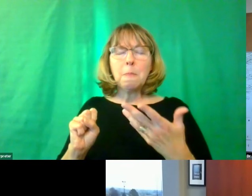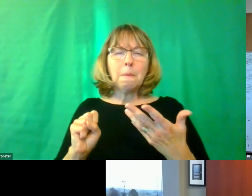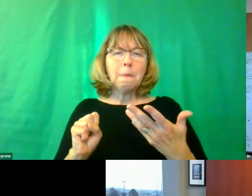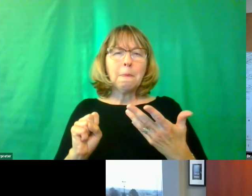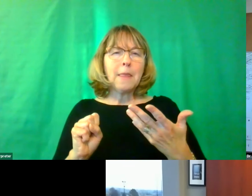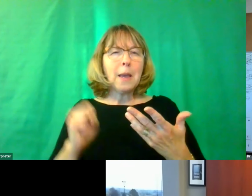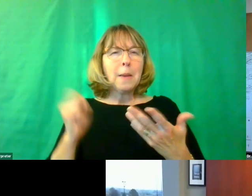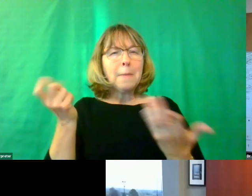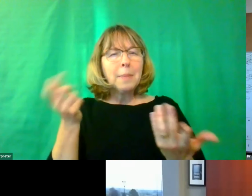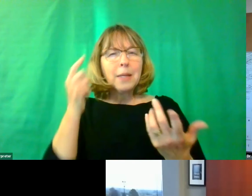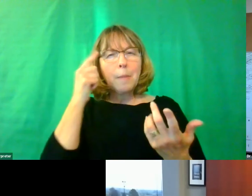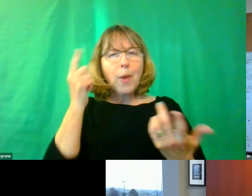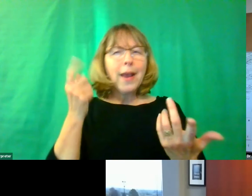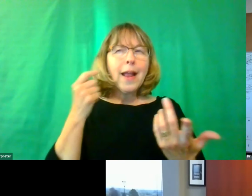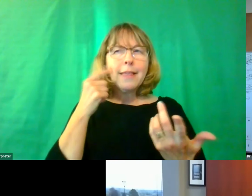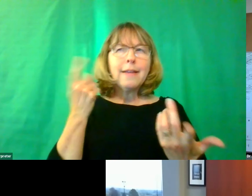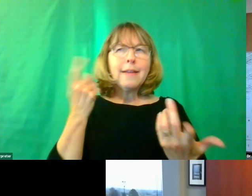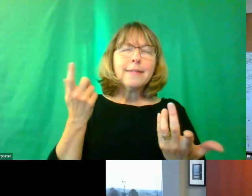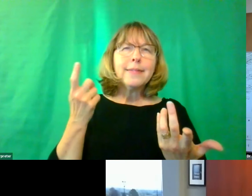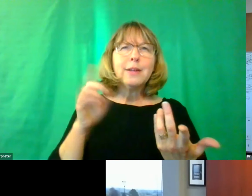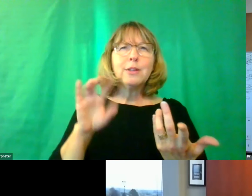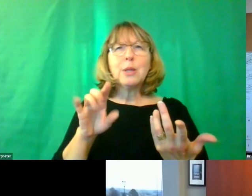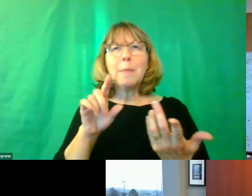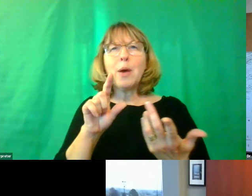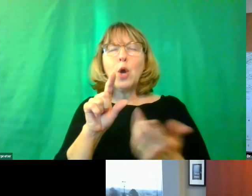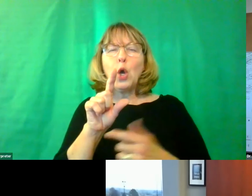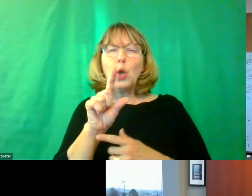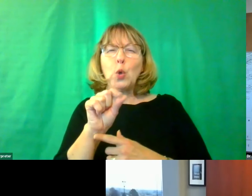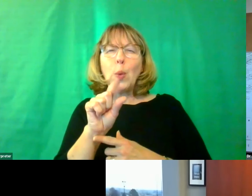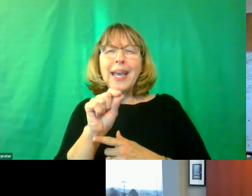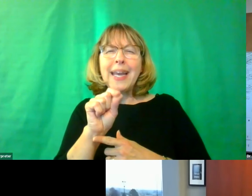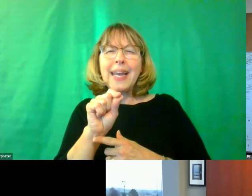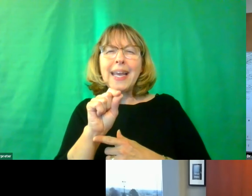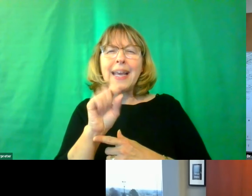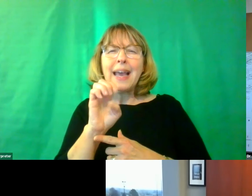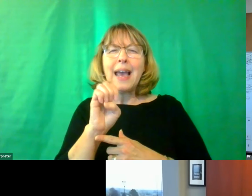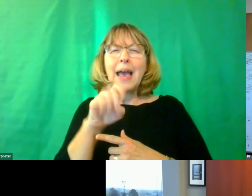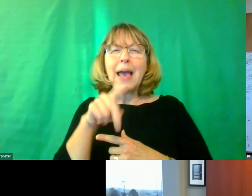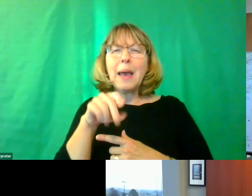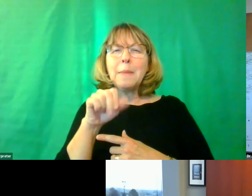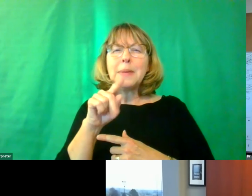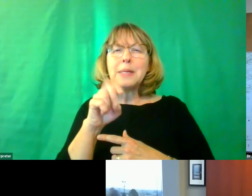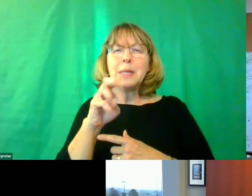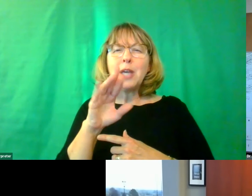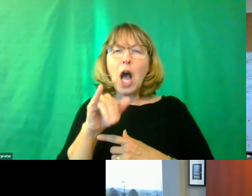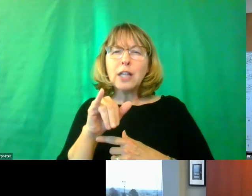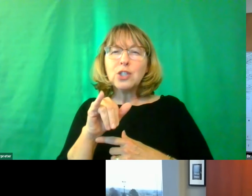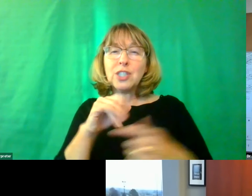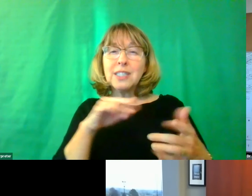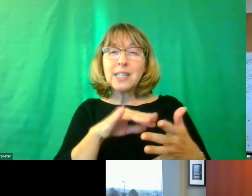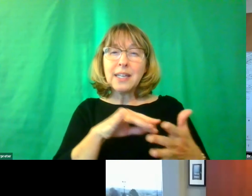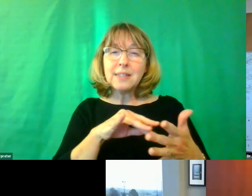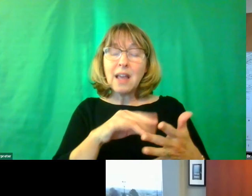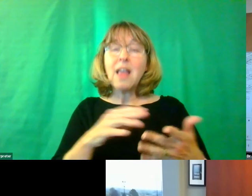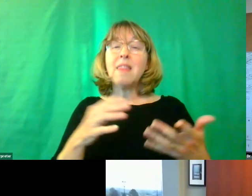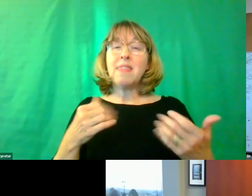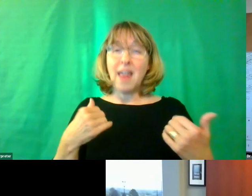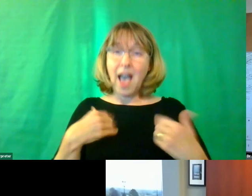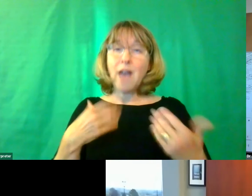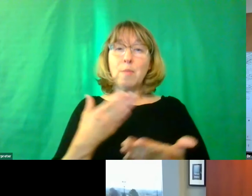there's almost 20 epidemiology studies right now which have found an association between air pollution. They've been in